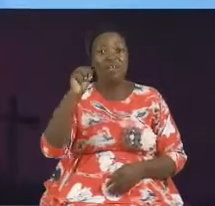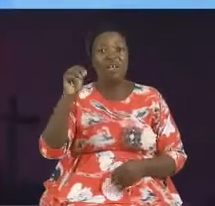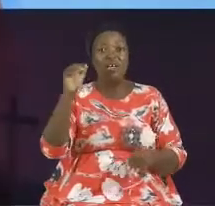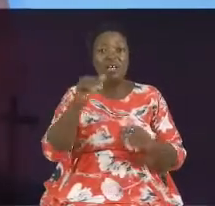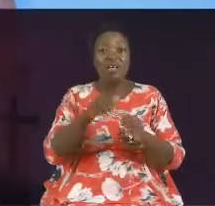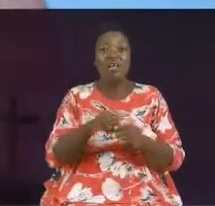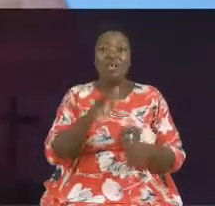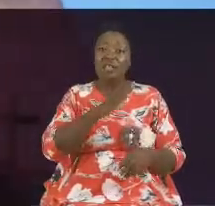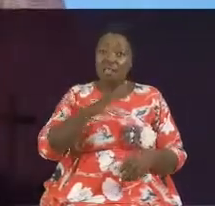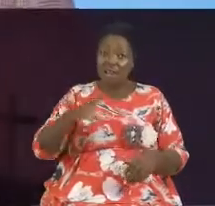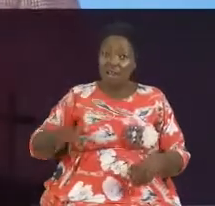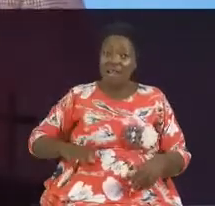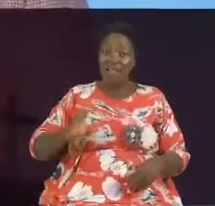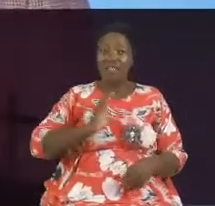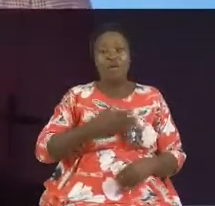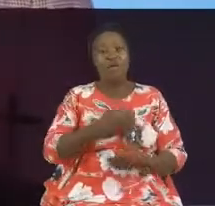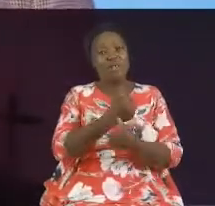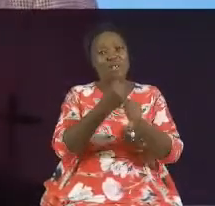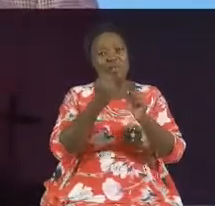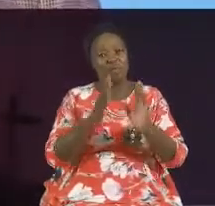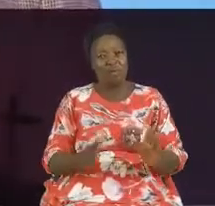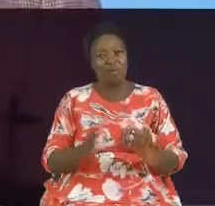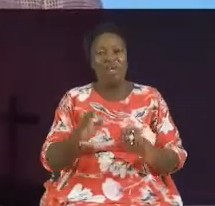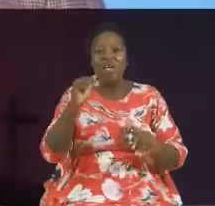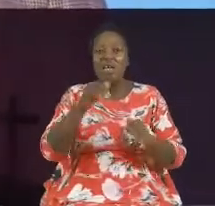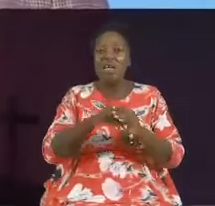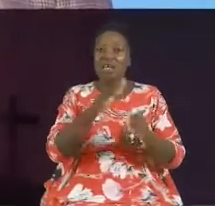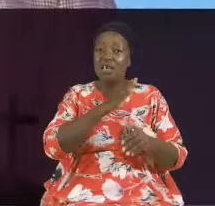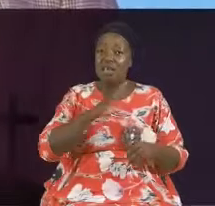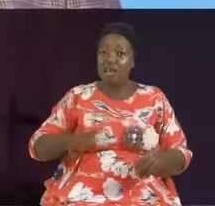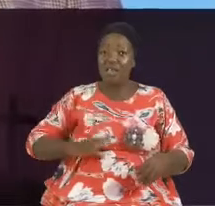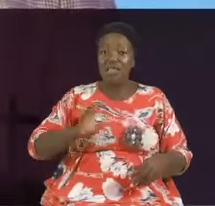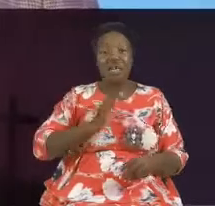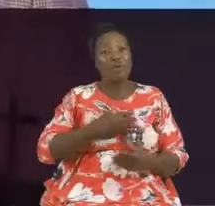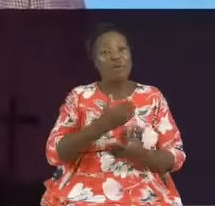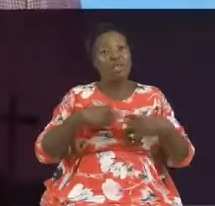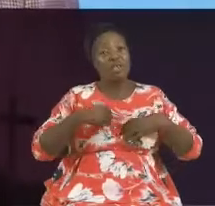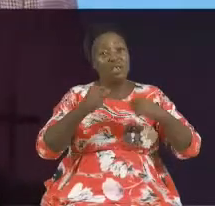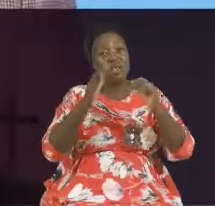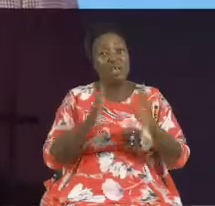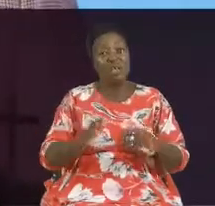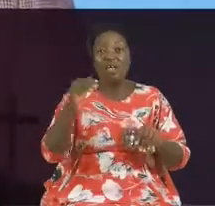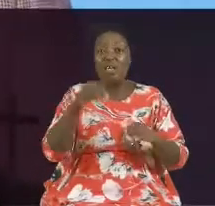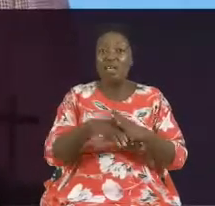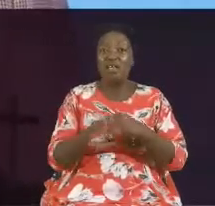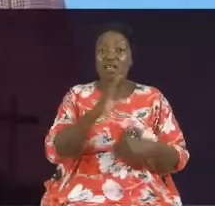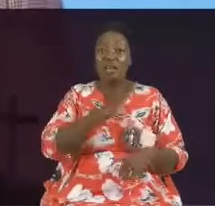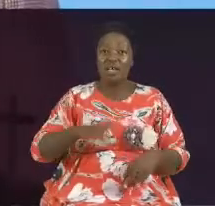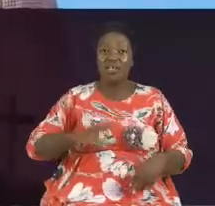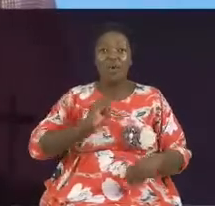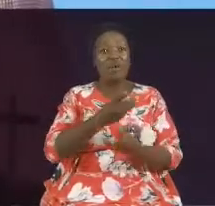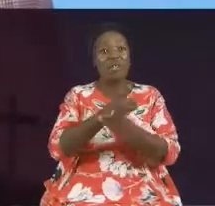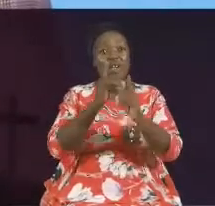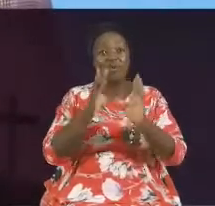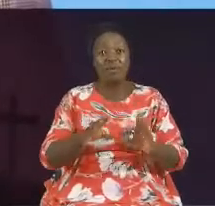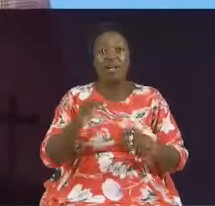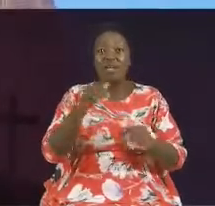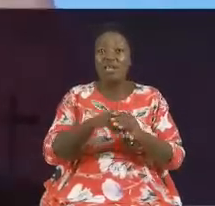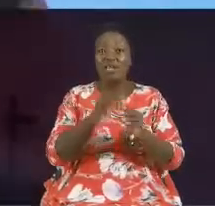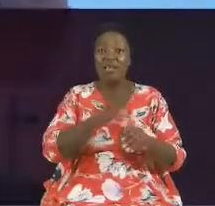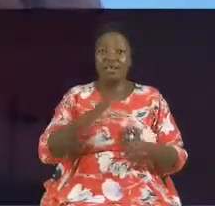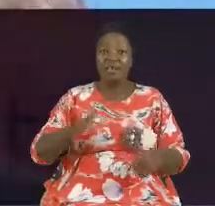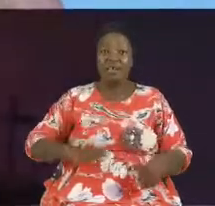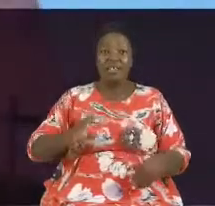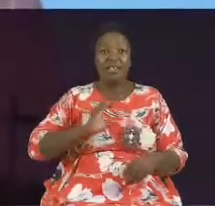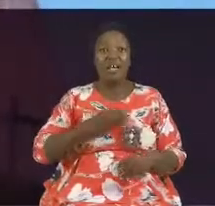bodily. In him, in Christ our Savior, in Christ our healer,